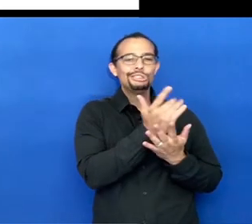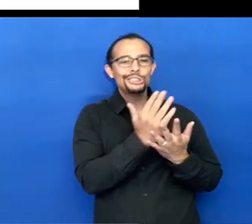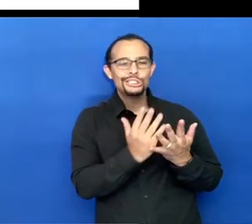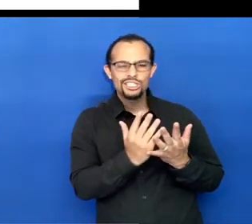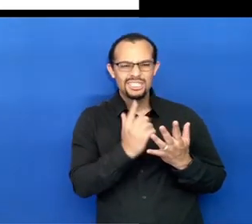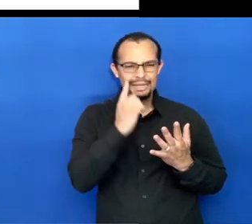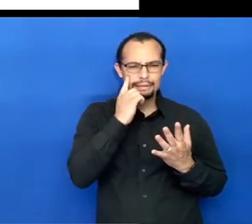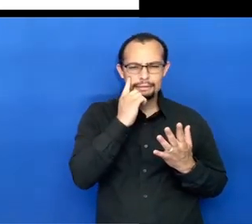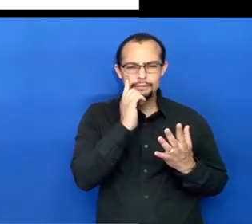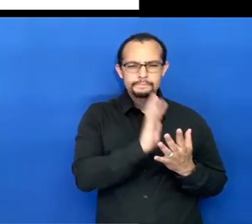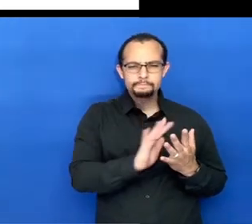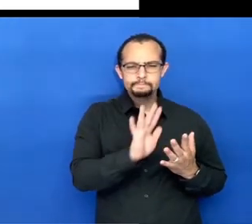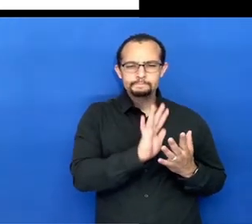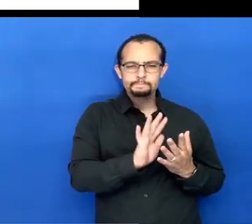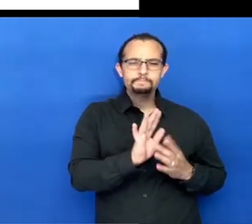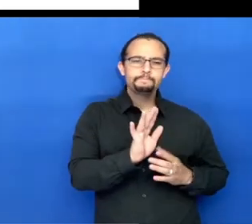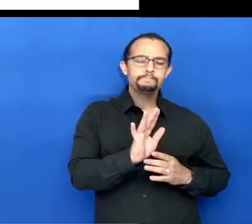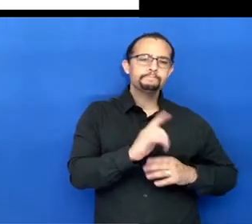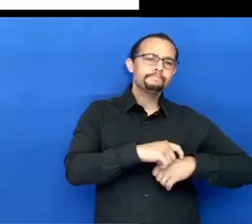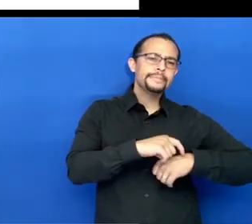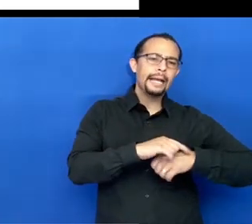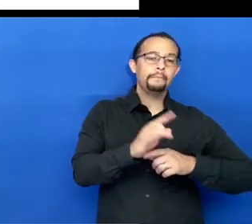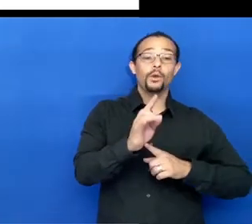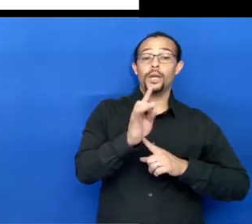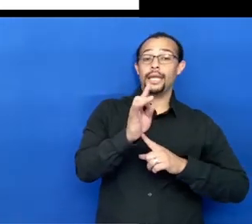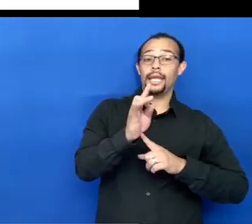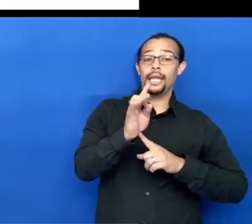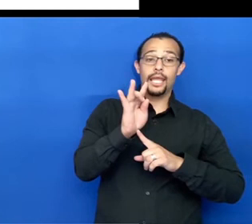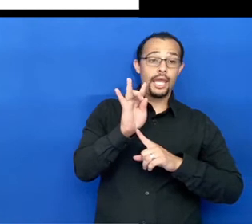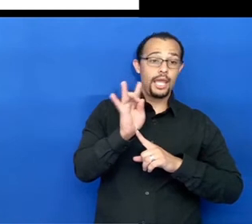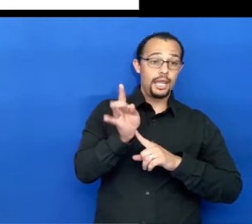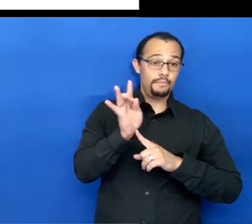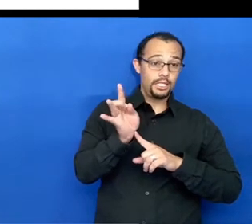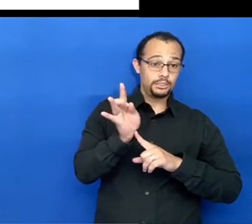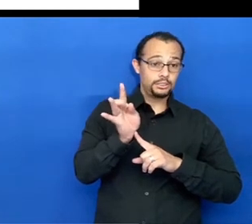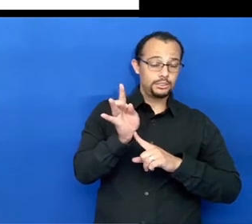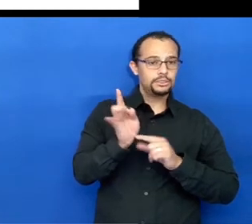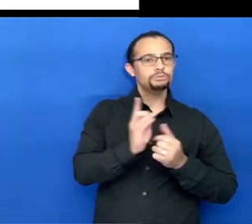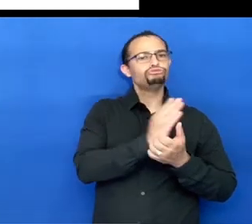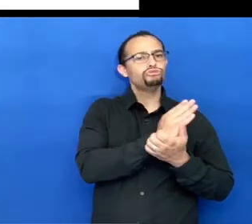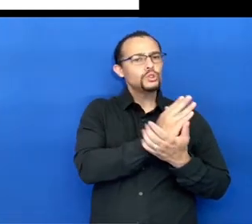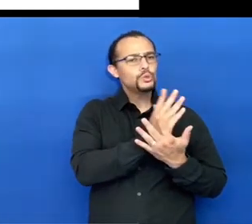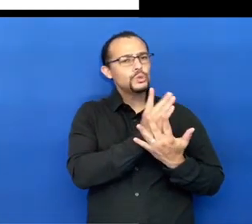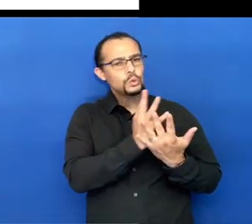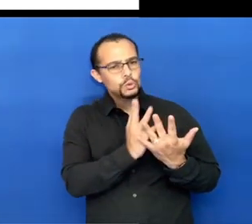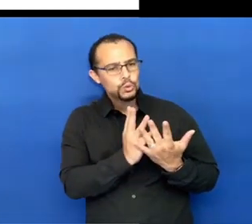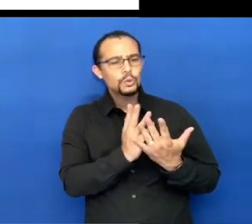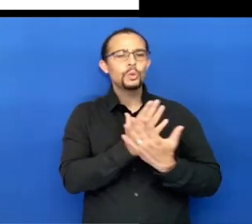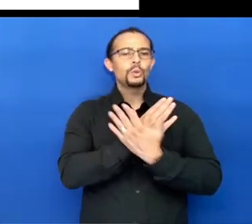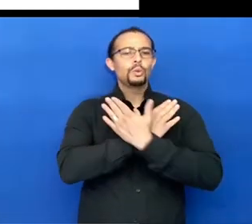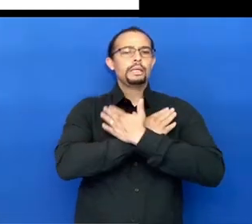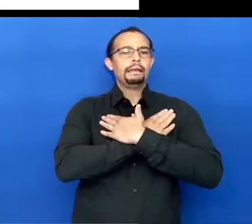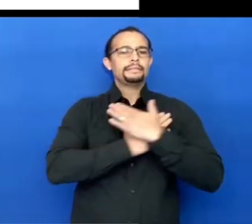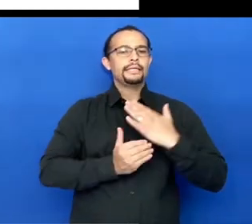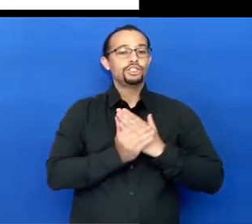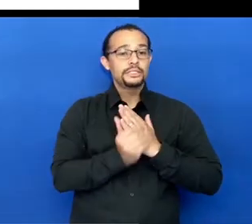Google, you will be able to watch this little girl. It's just a little bit under 8 minutes long, and she goes into